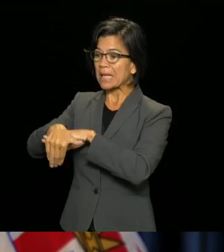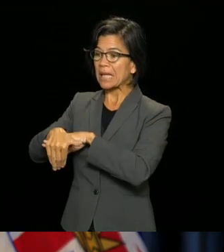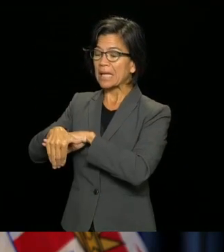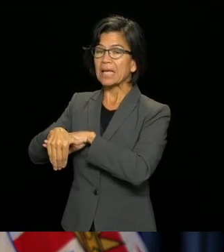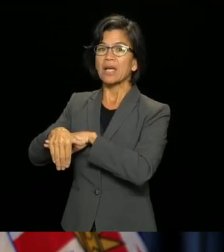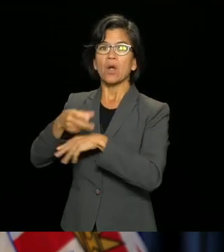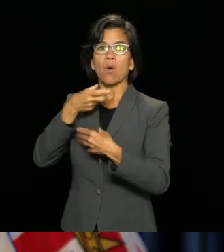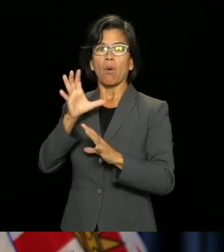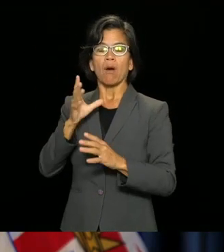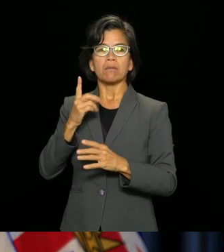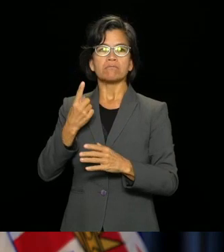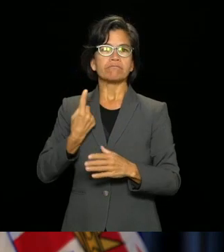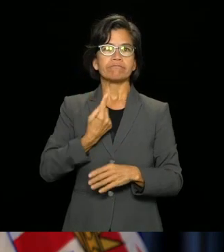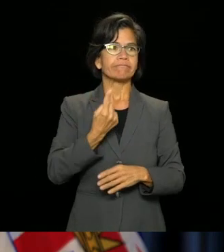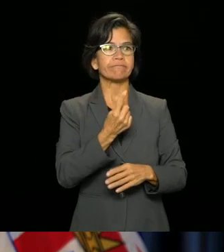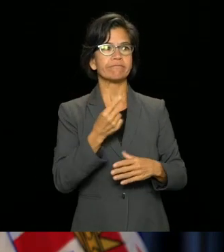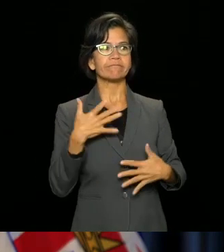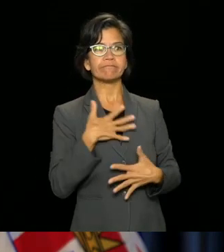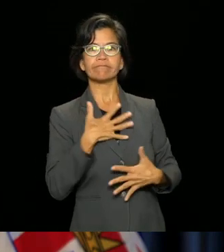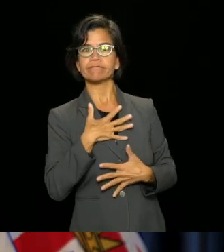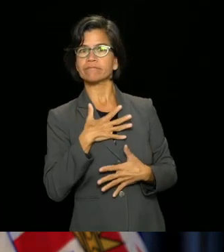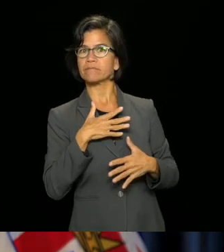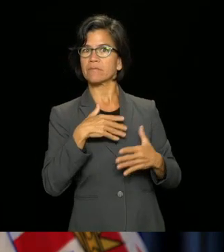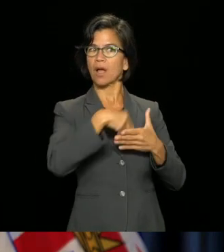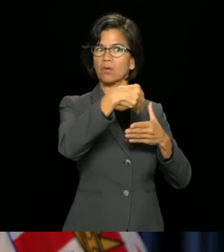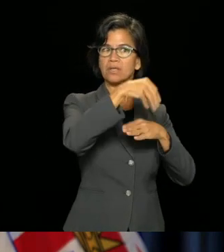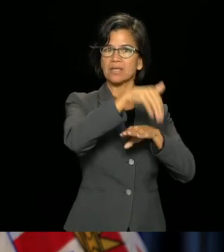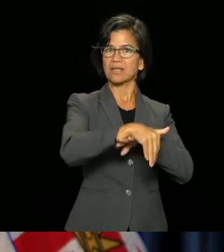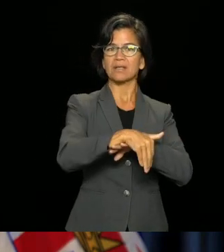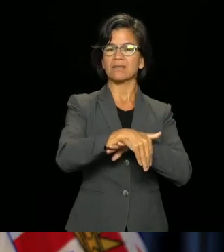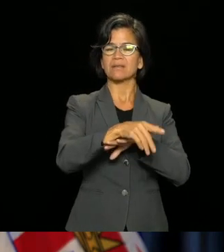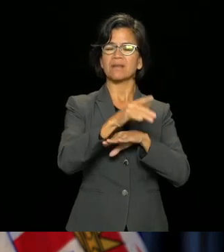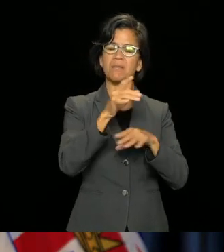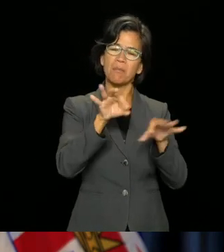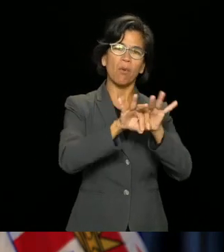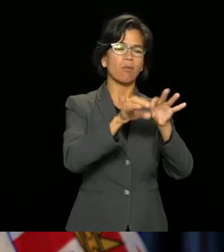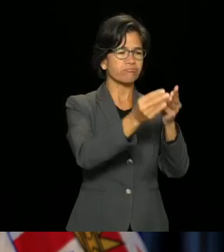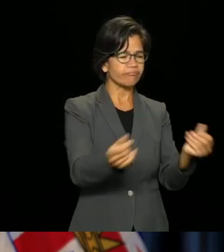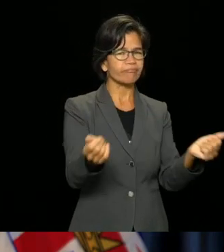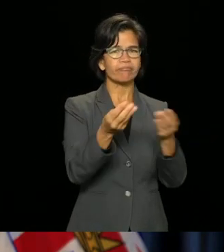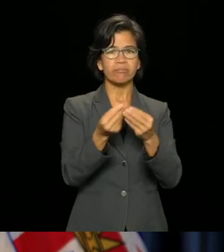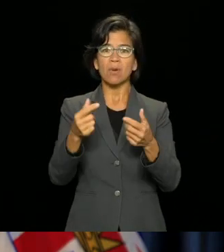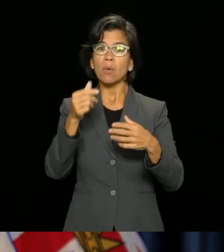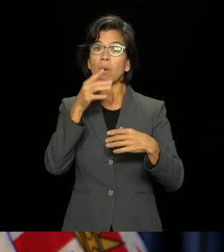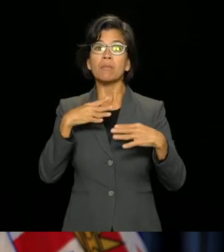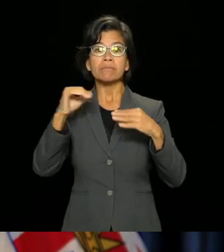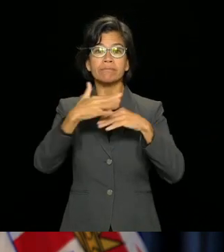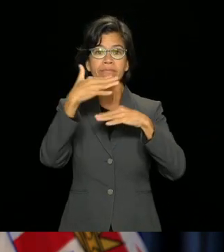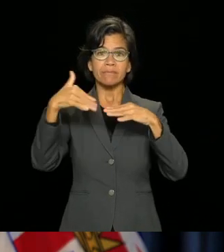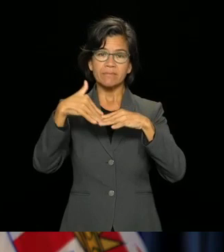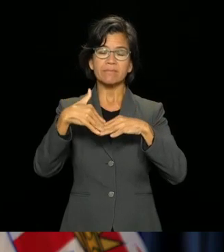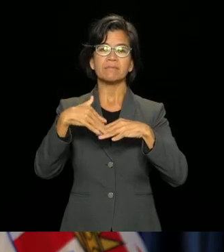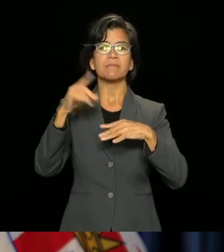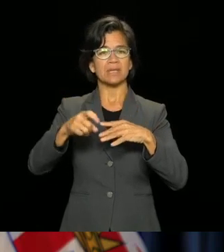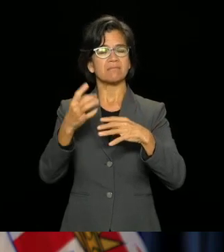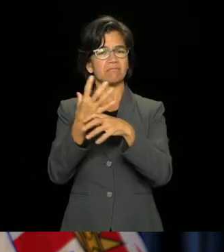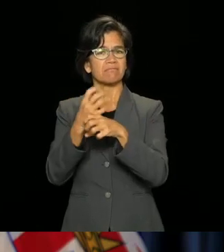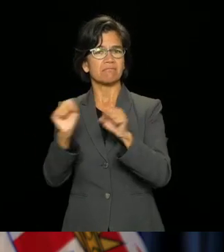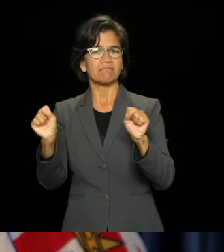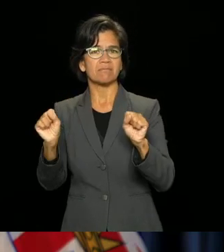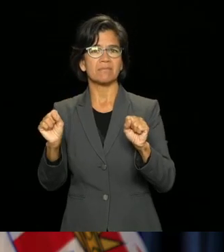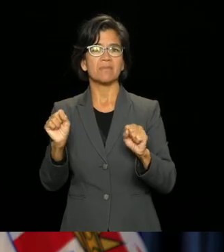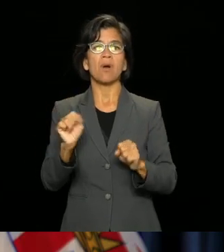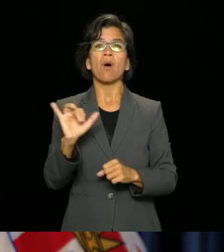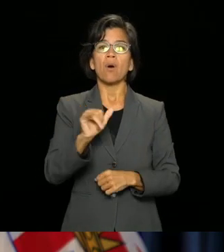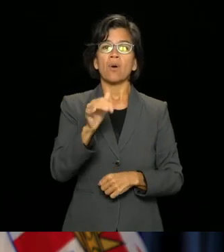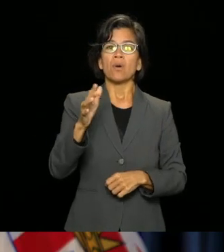walk home at night without having to look over their shoulder. We want Indigenous women to no longer be targeted. We want